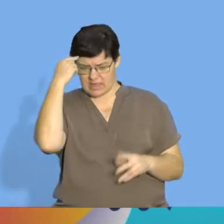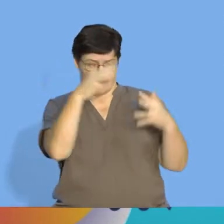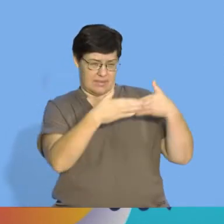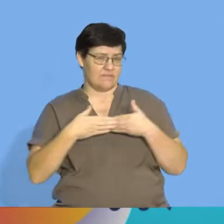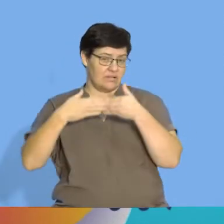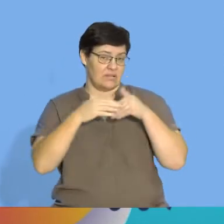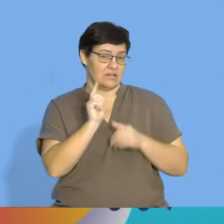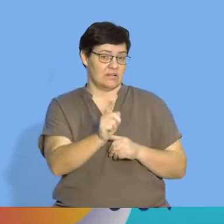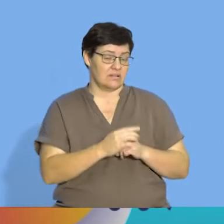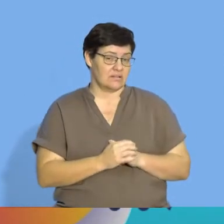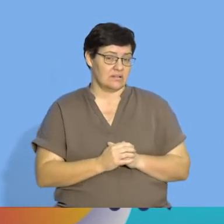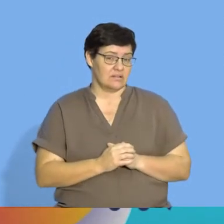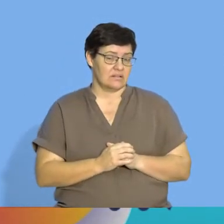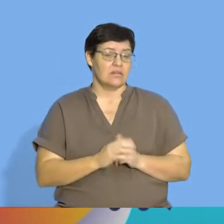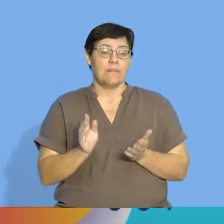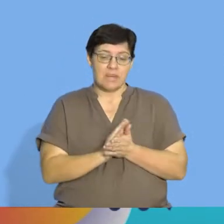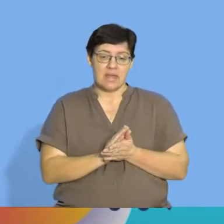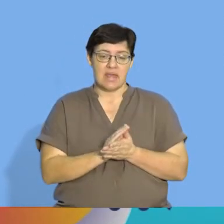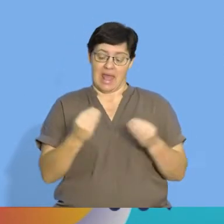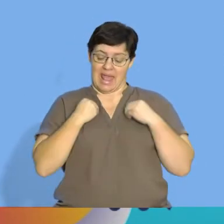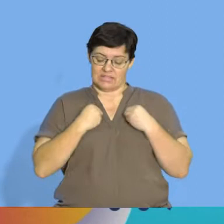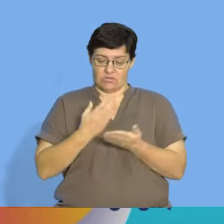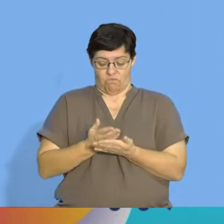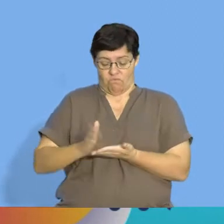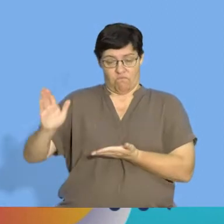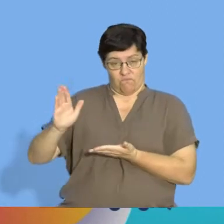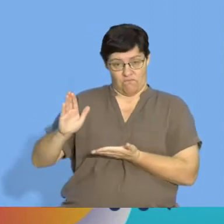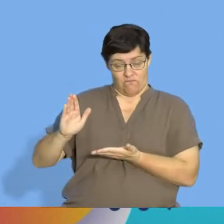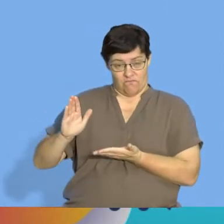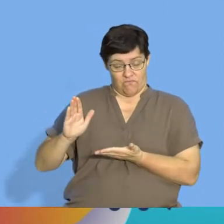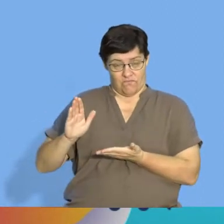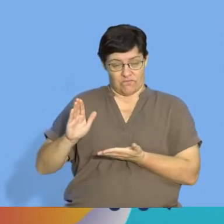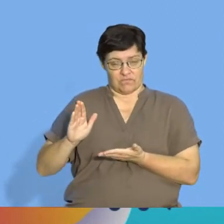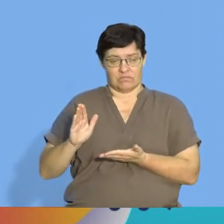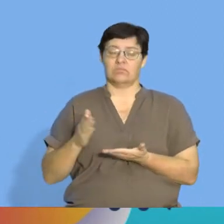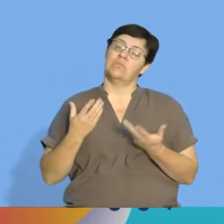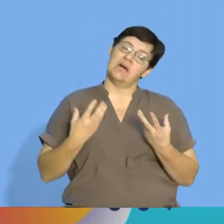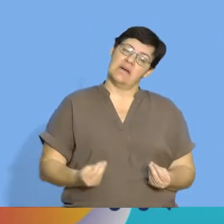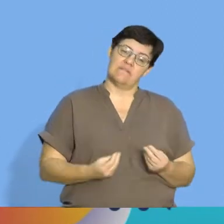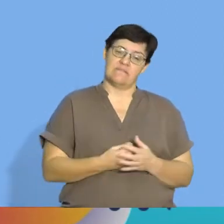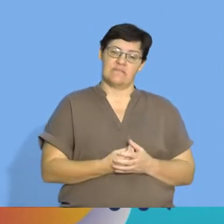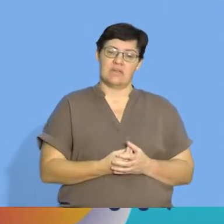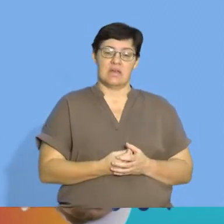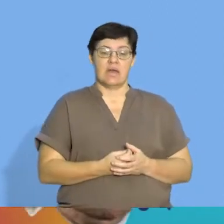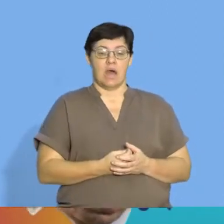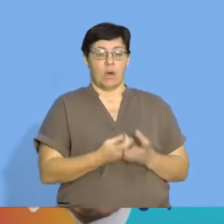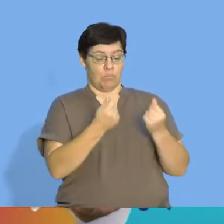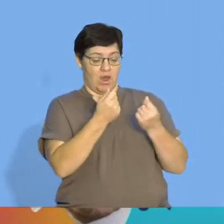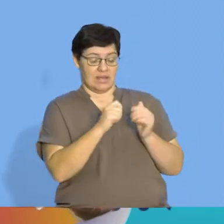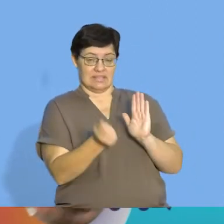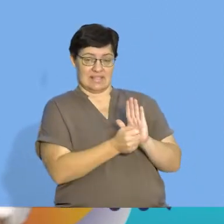carefully. When you're disposing of an asset, right, you've got the selling